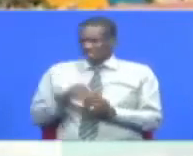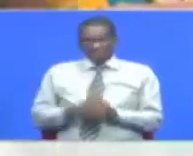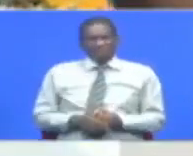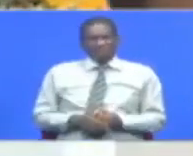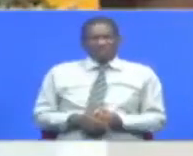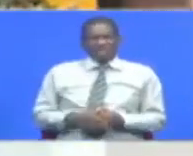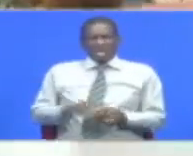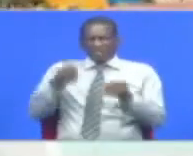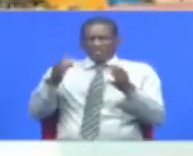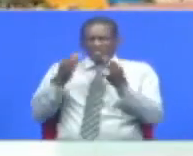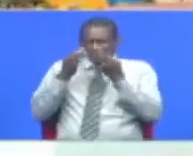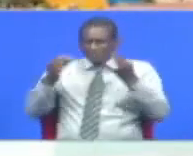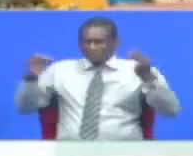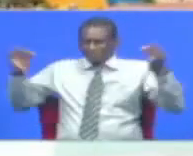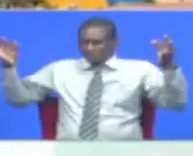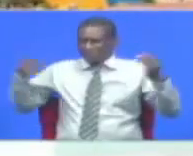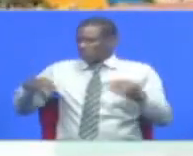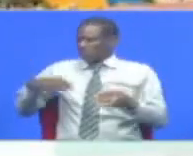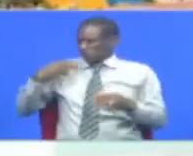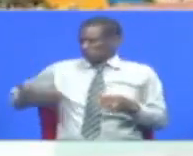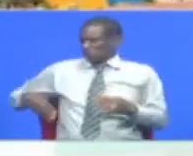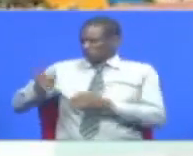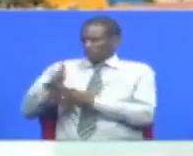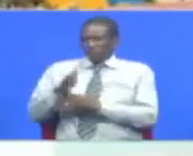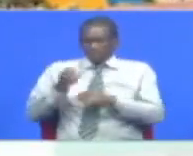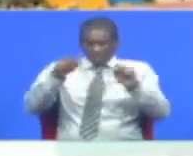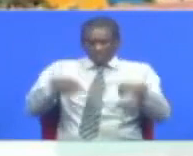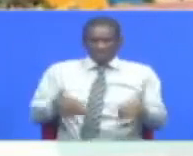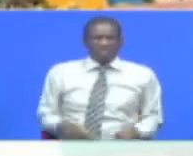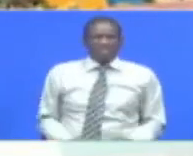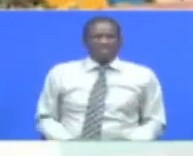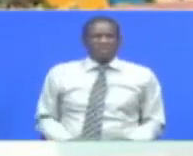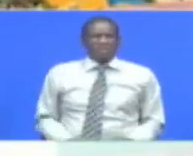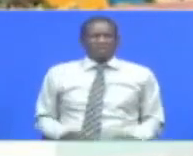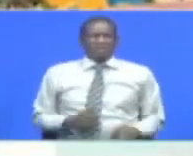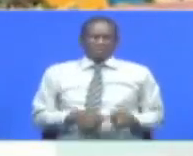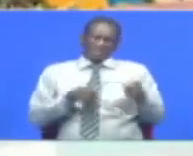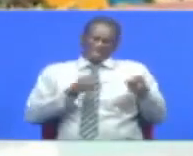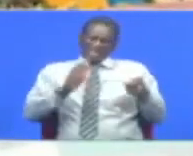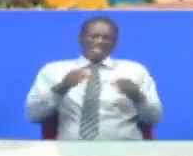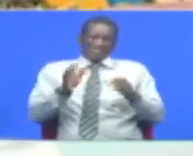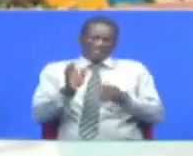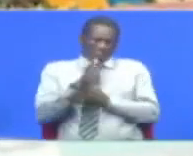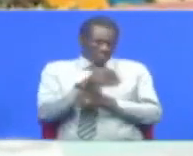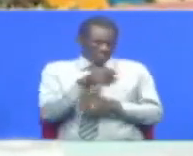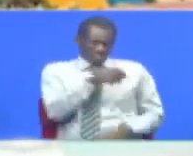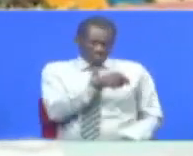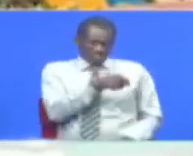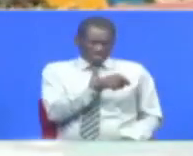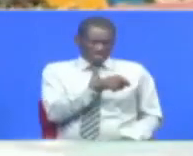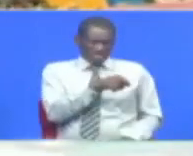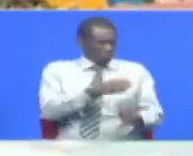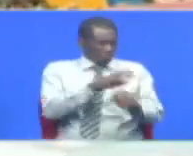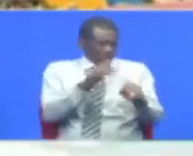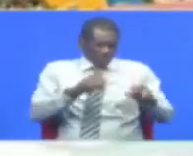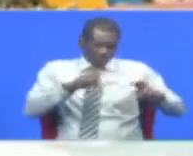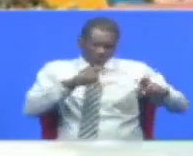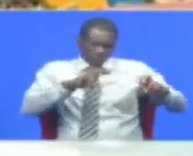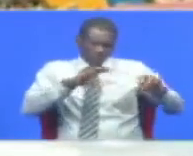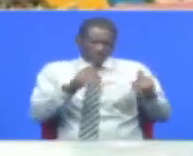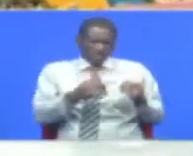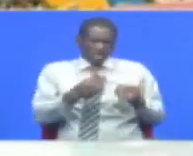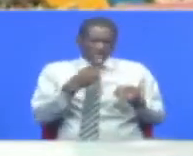kingine imetoka hivi. Hiyo ni ya China. Eh. Lakini hii hapa iko tu hivi ukiona pole, unaona kama vitu